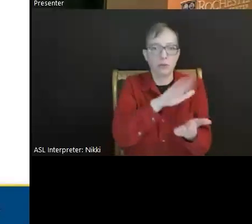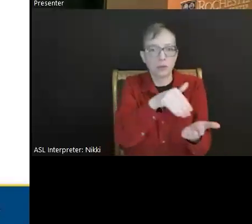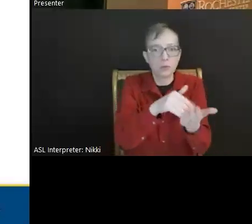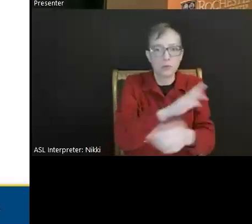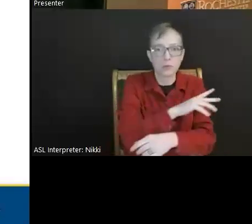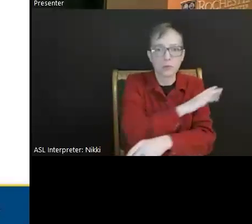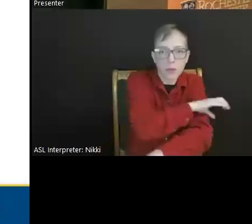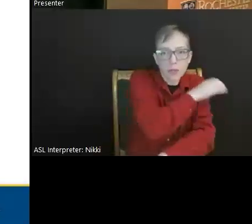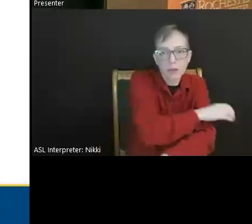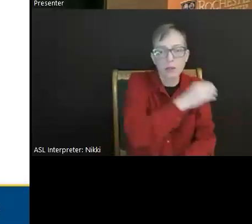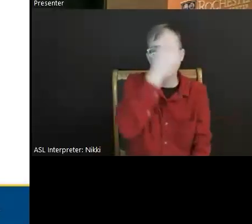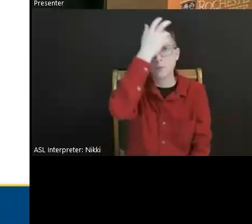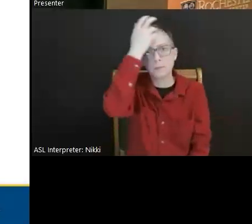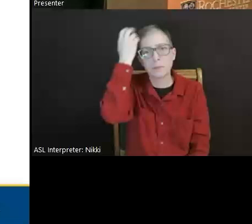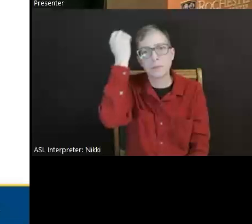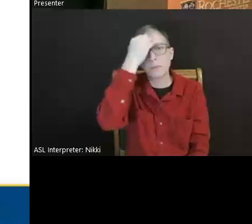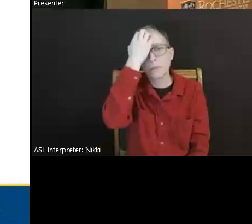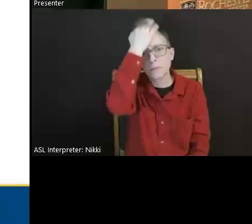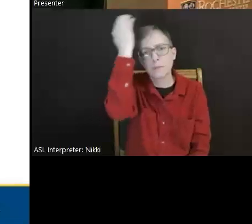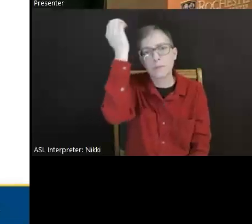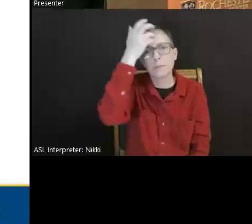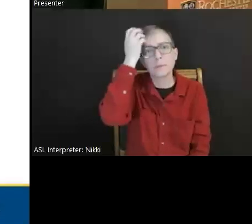and serve as distressing reminders of illness.